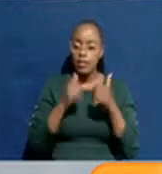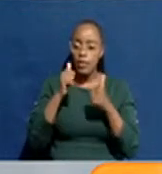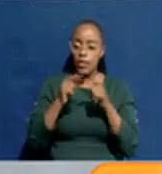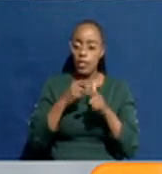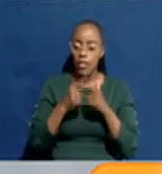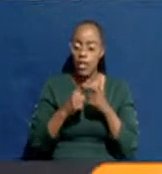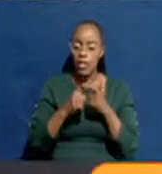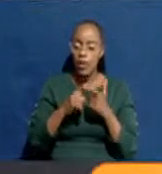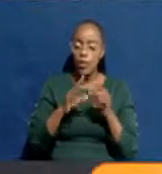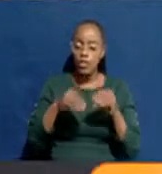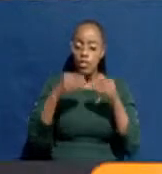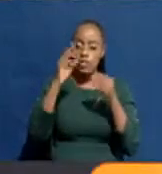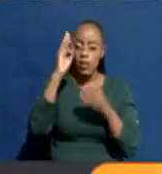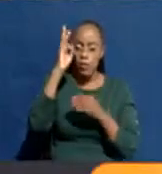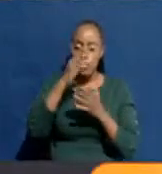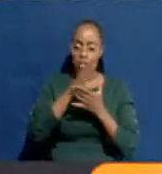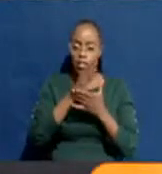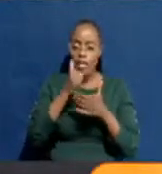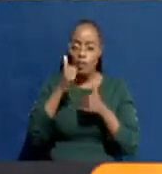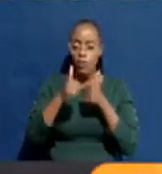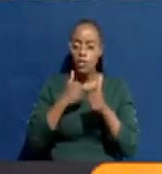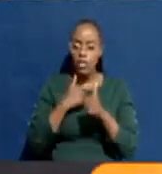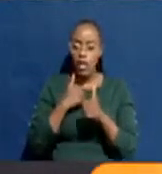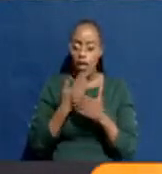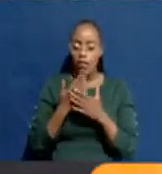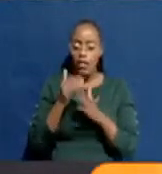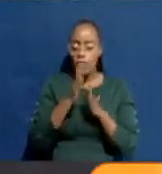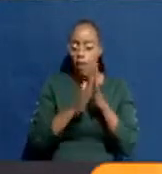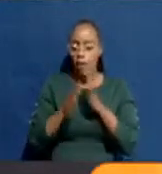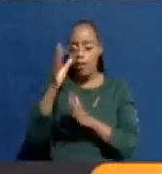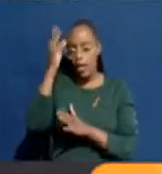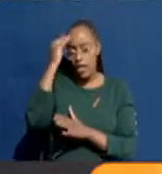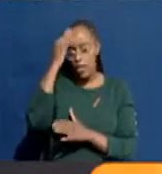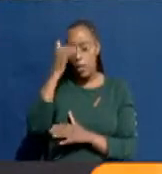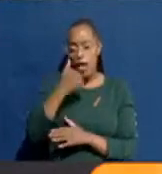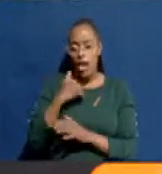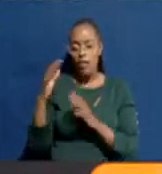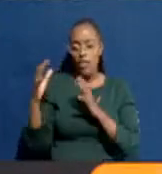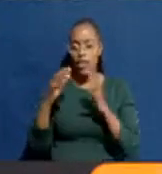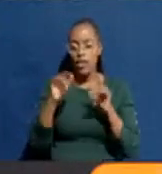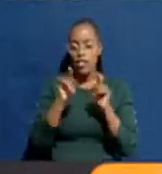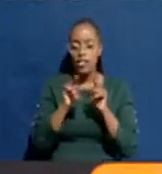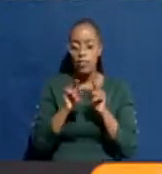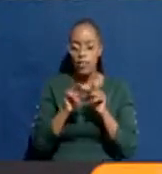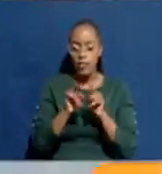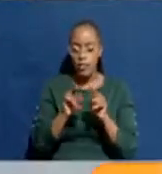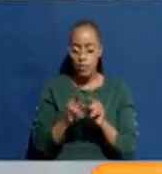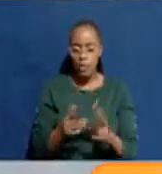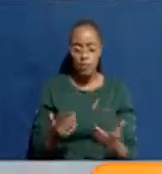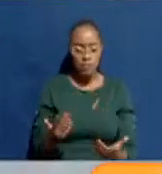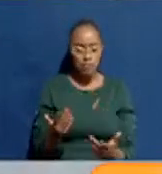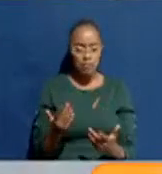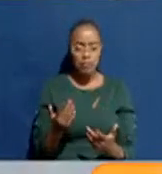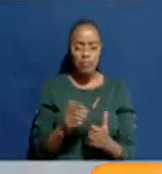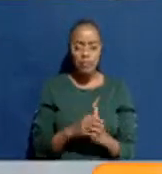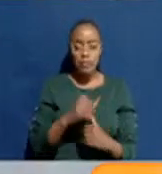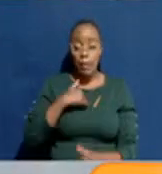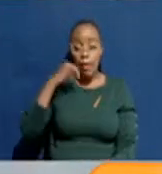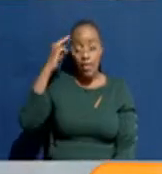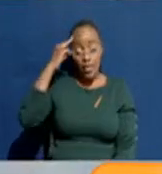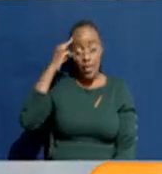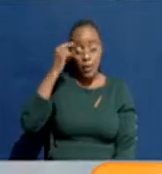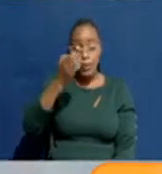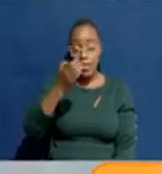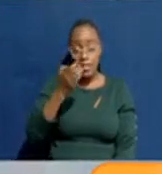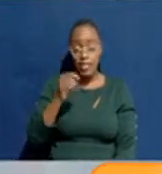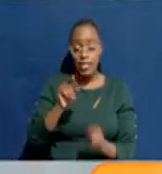we redistribute, some of which is funding education. Why then not have that argument around this let me table? I think we need to put some